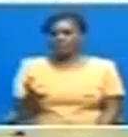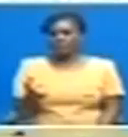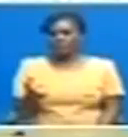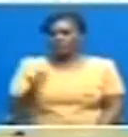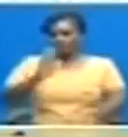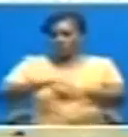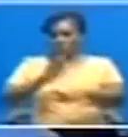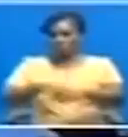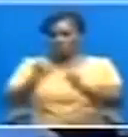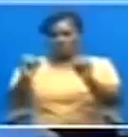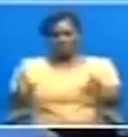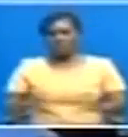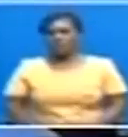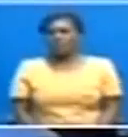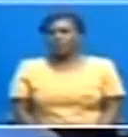This delay is not proper.